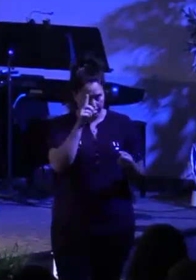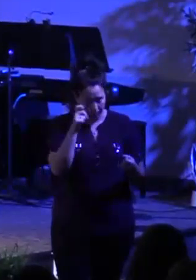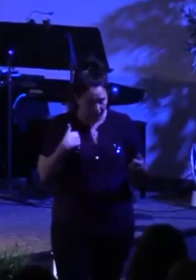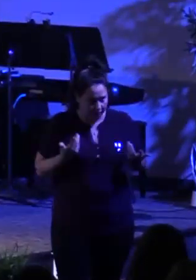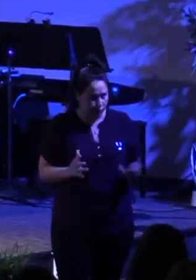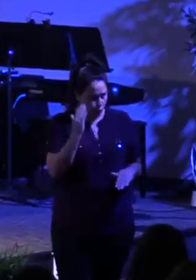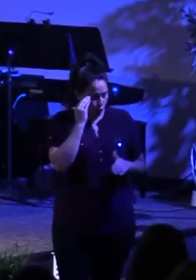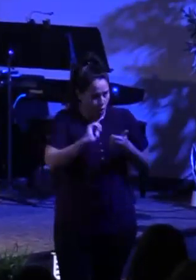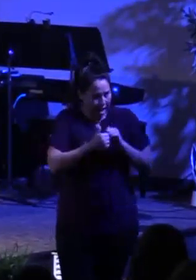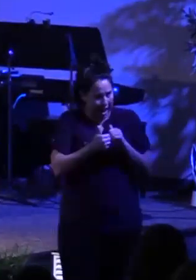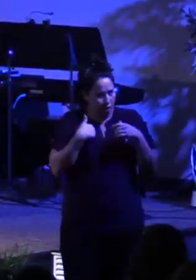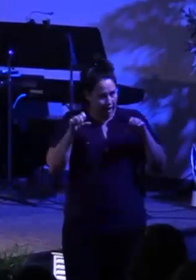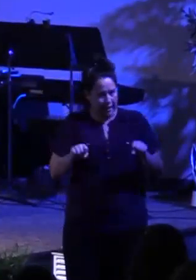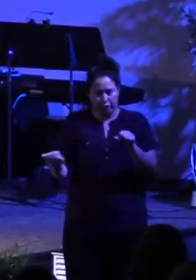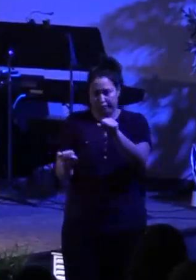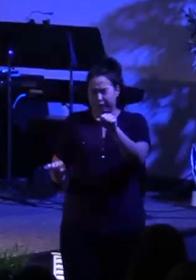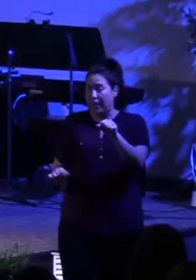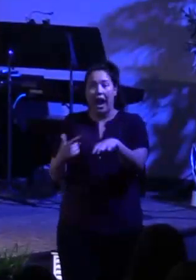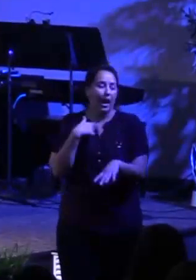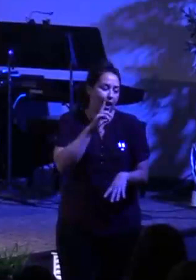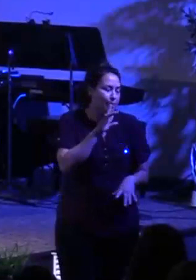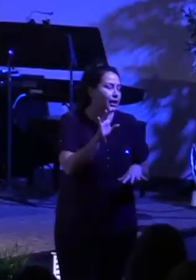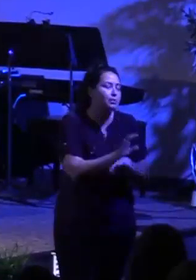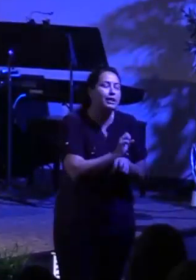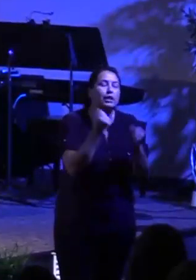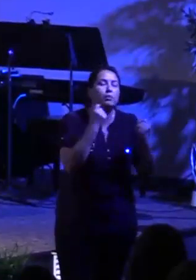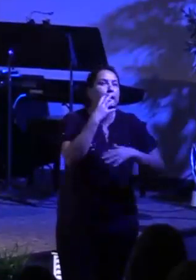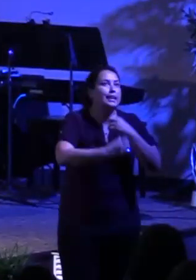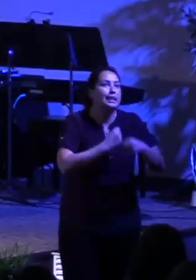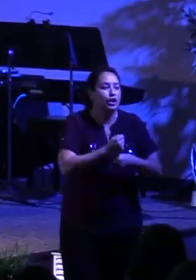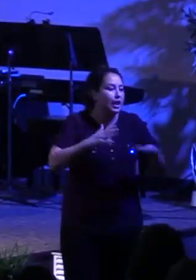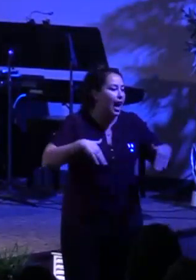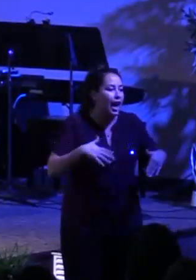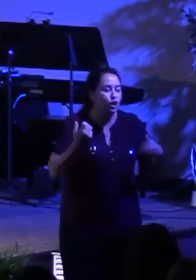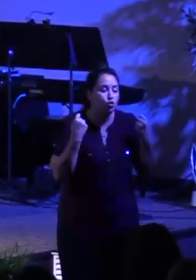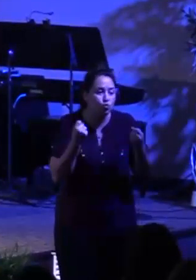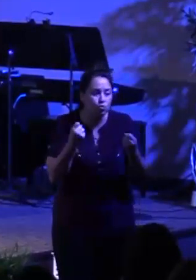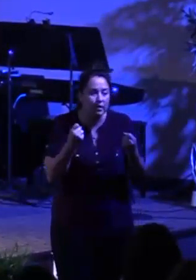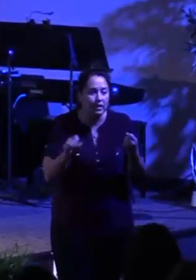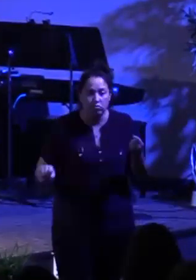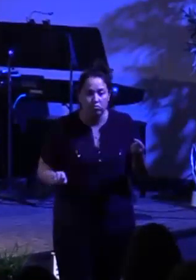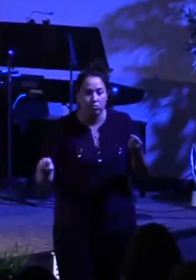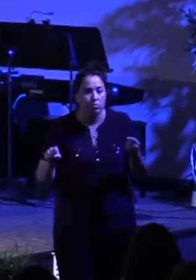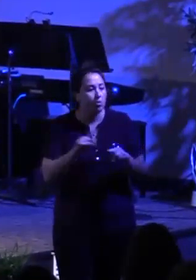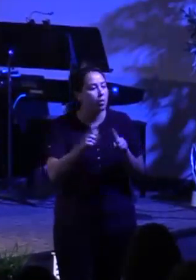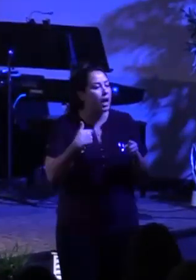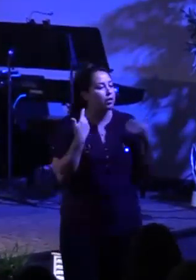stick shift, and I haven't driven stick shift in literally years, I just sat down, and I'm like, okay, we're back. Like,